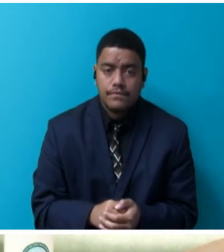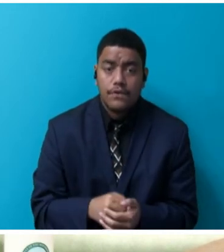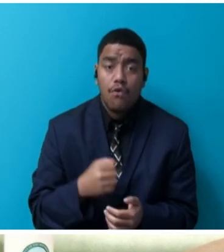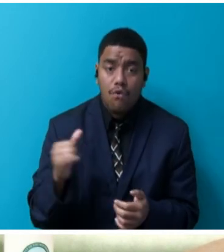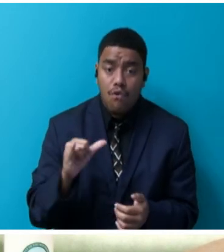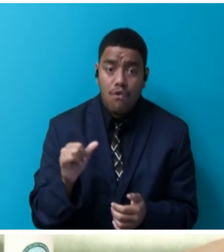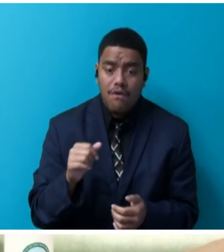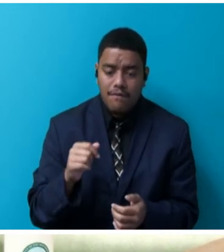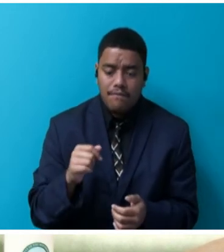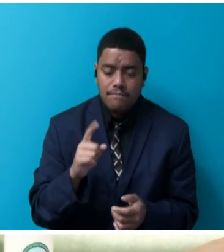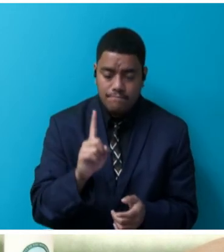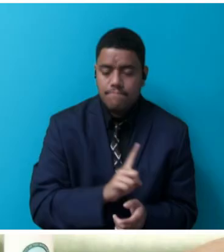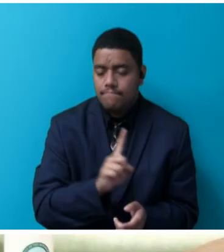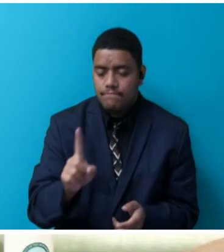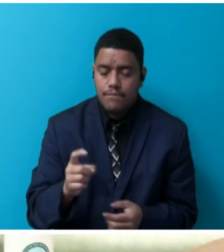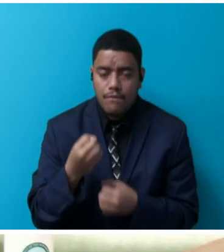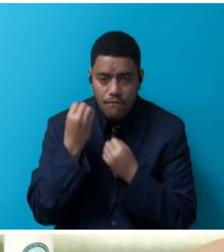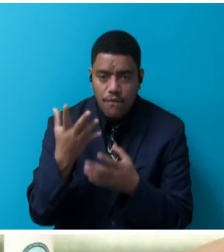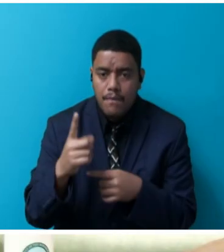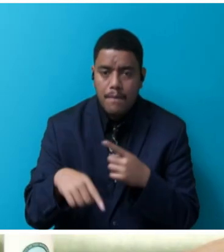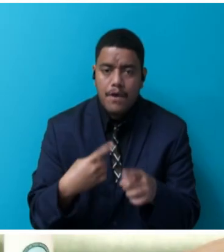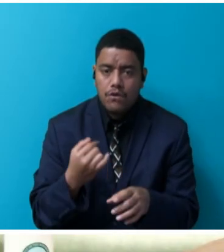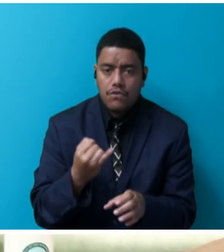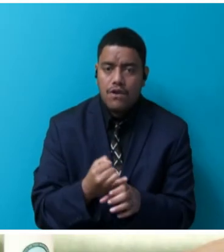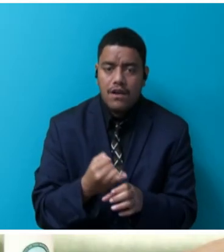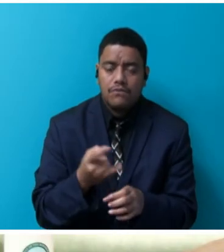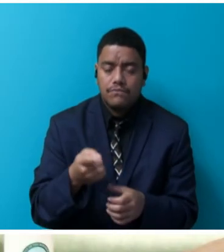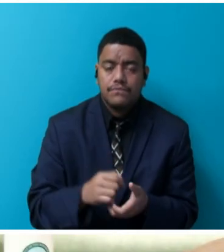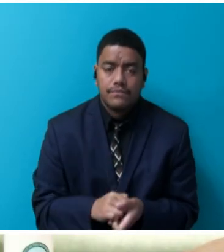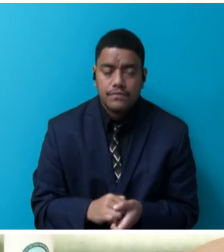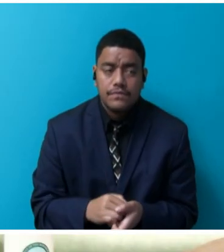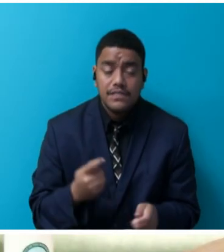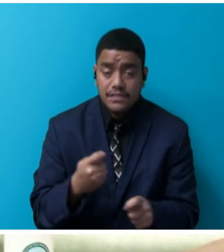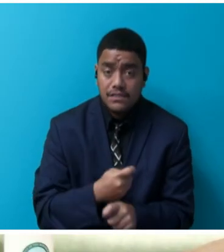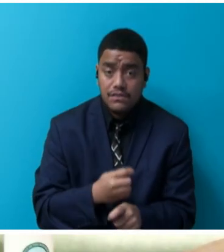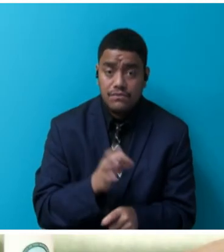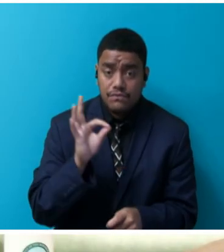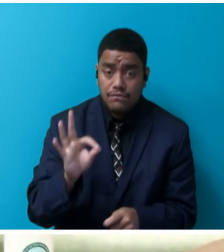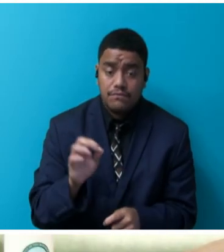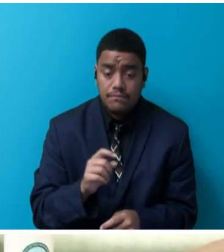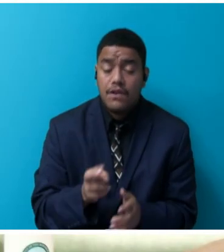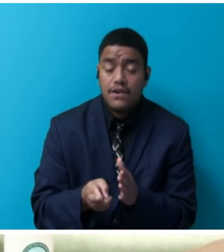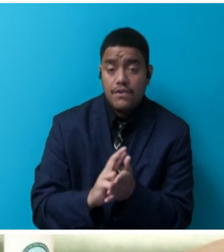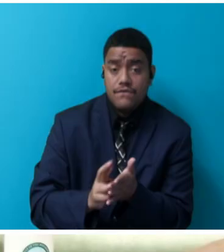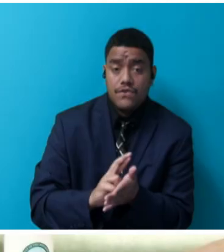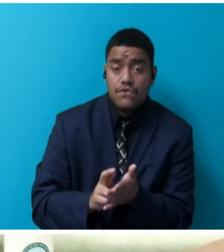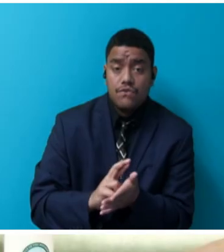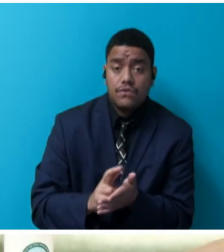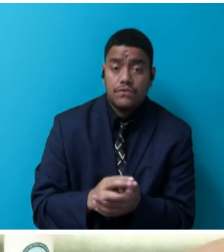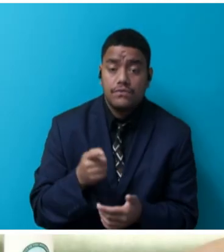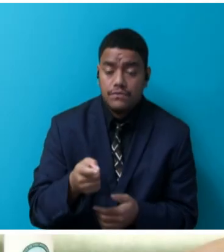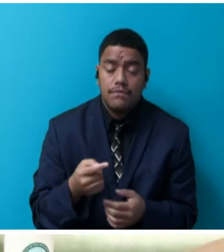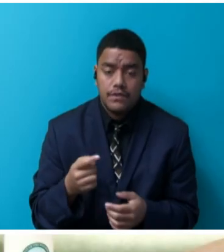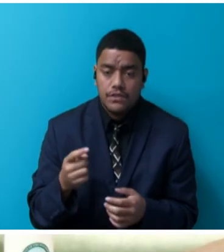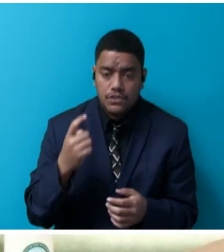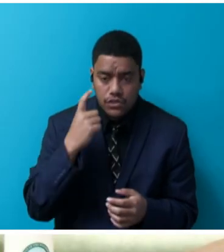report the crime. In response, a key part of the task force mandate is a review to